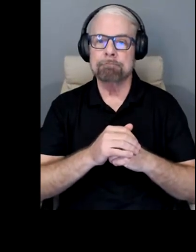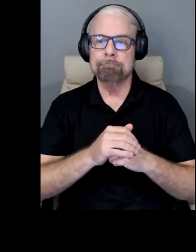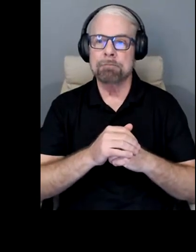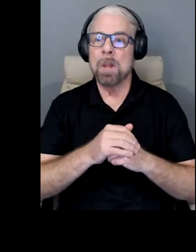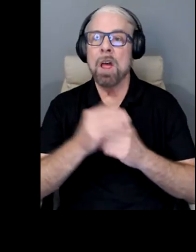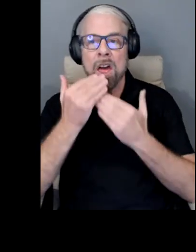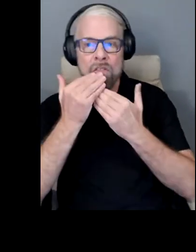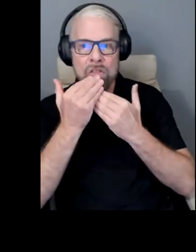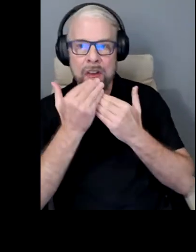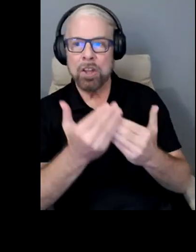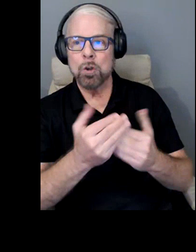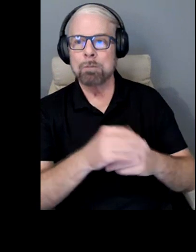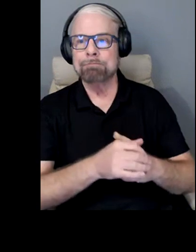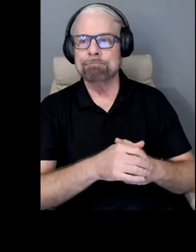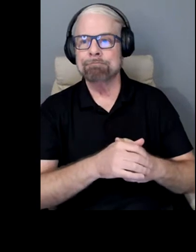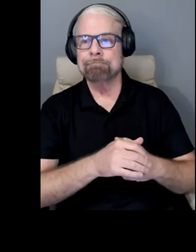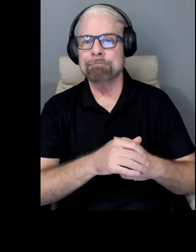Thank you so much.